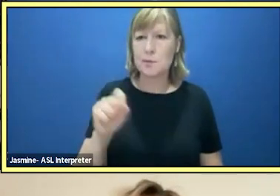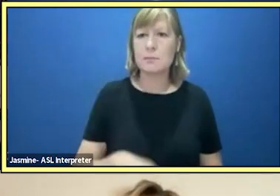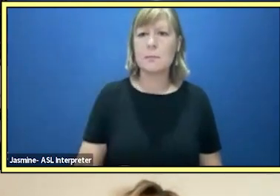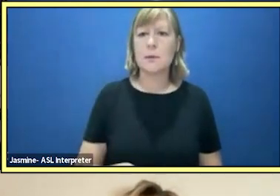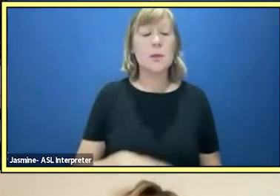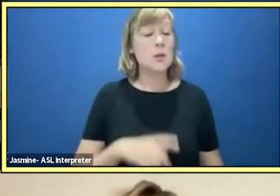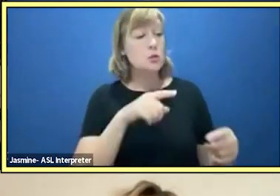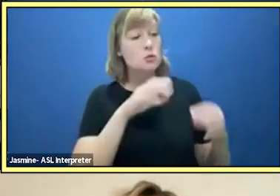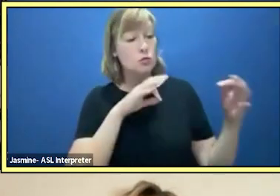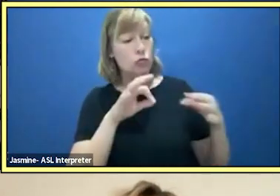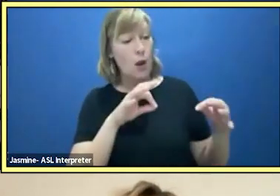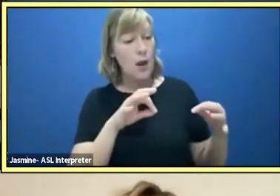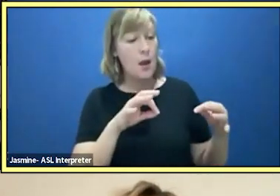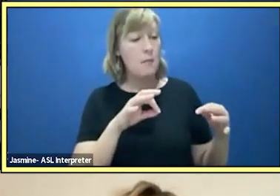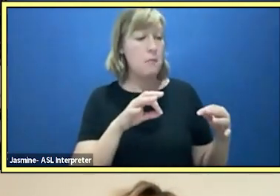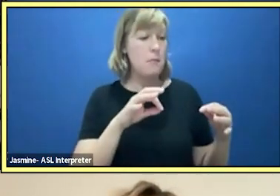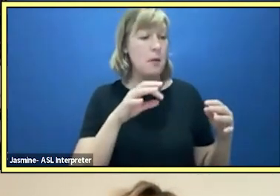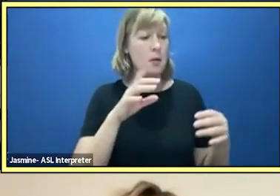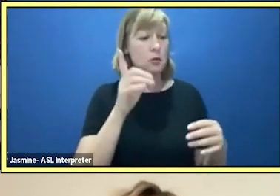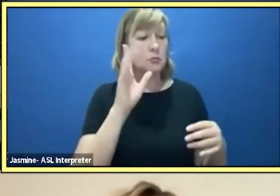promising change, but it's